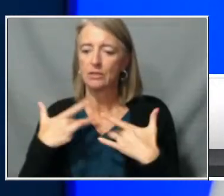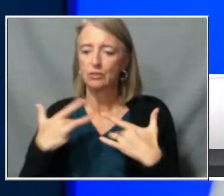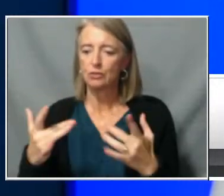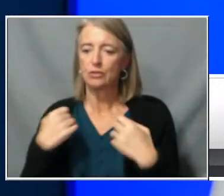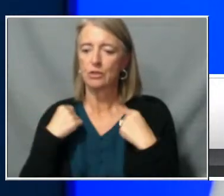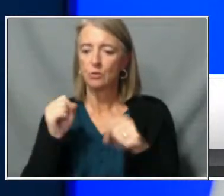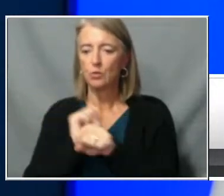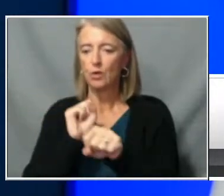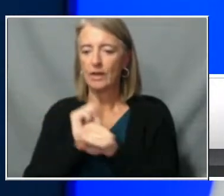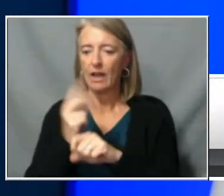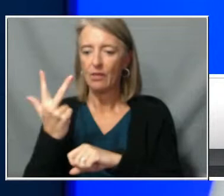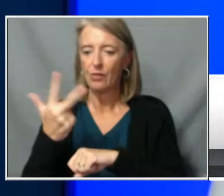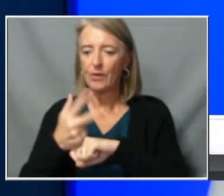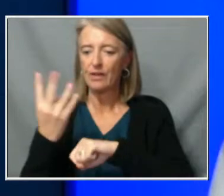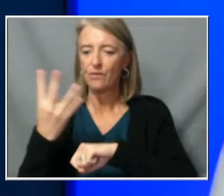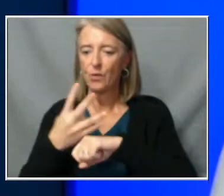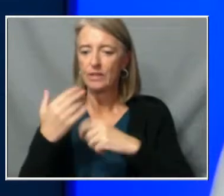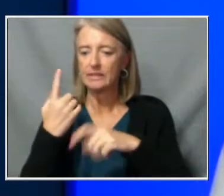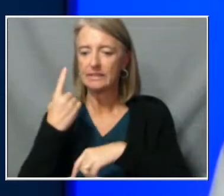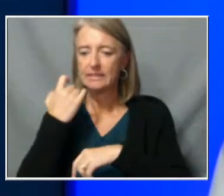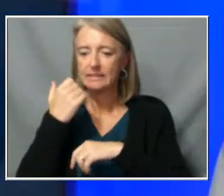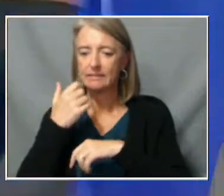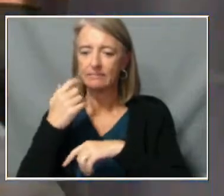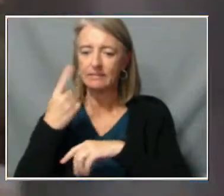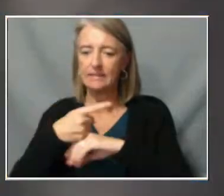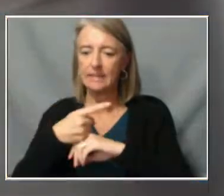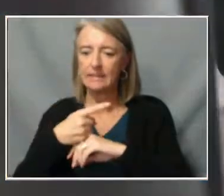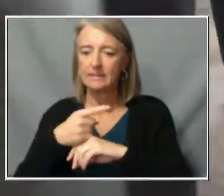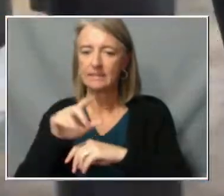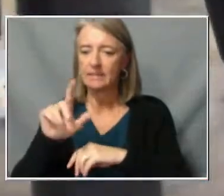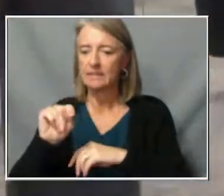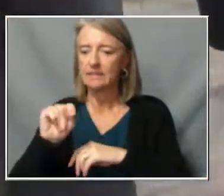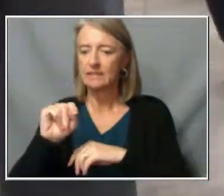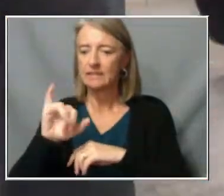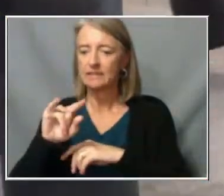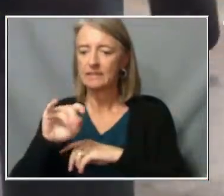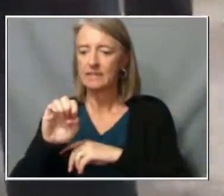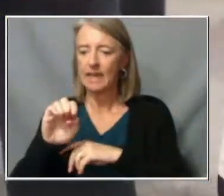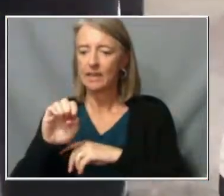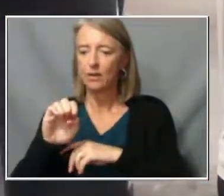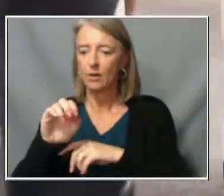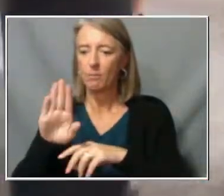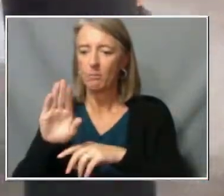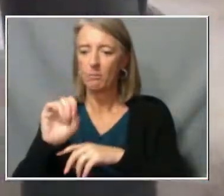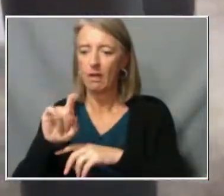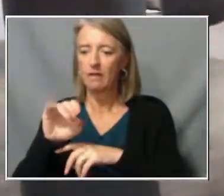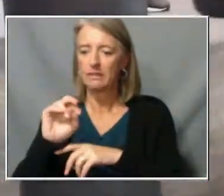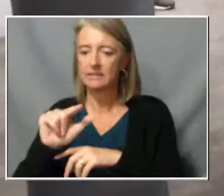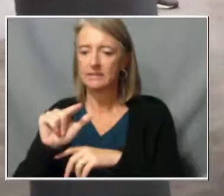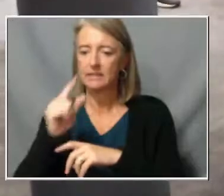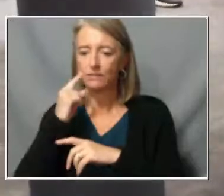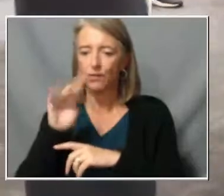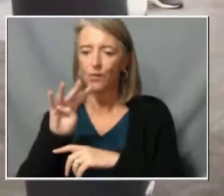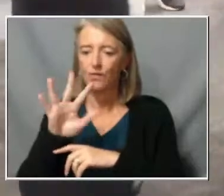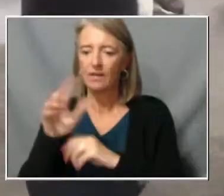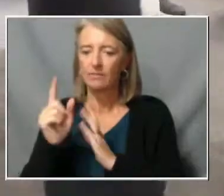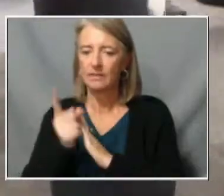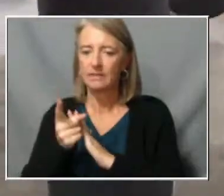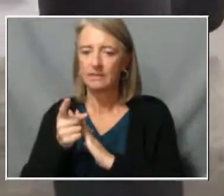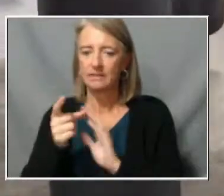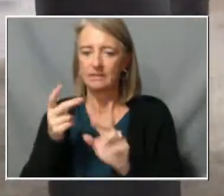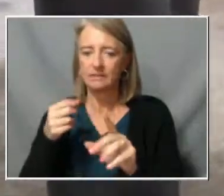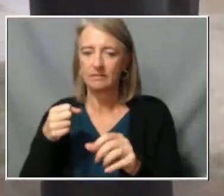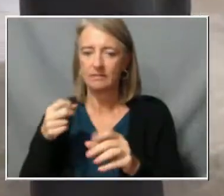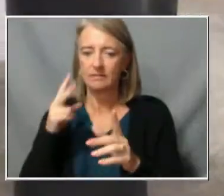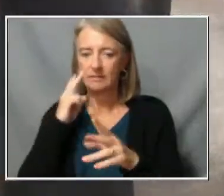4 days a week at the title boxing. Yeah. And for 45 minutes. Here you are killing the